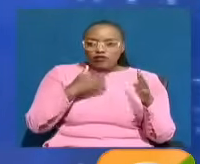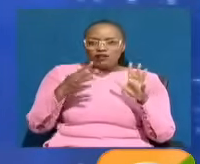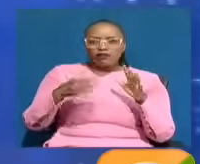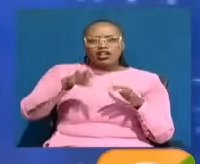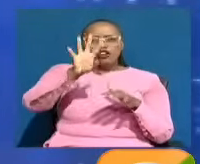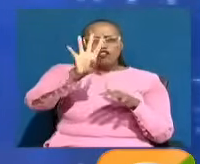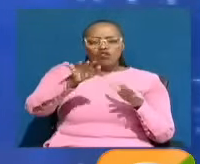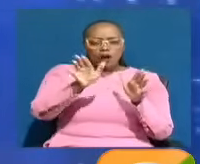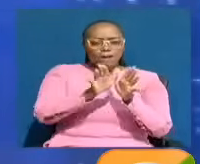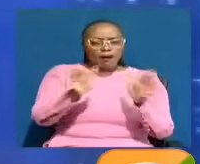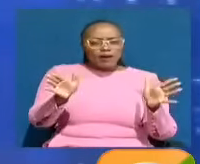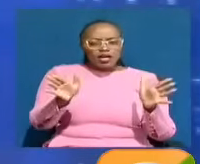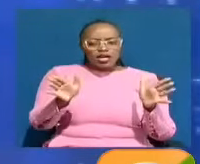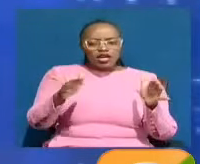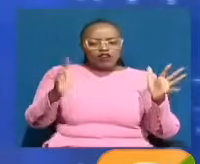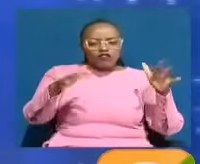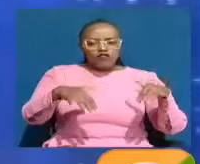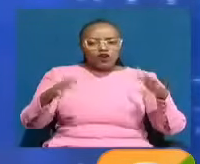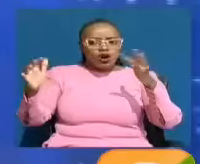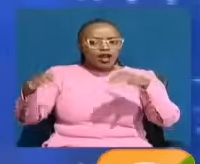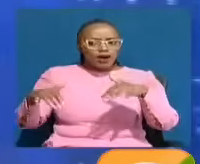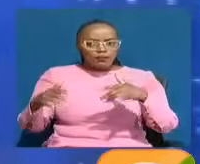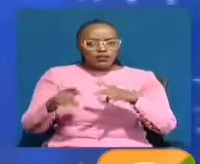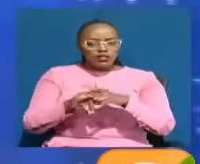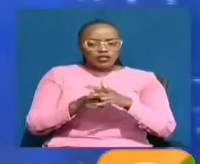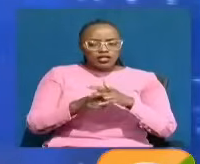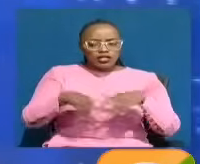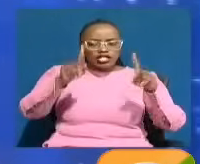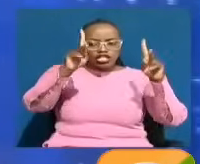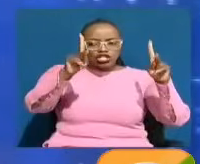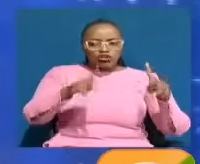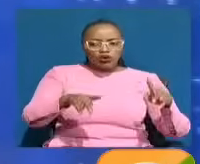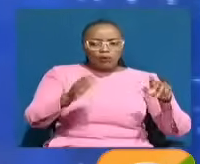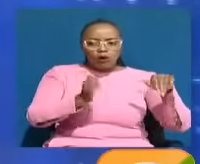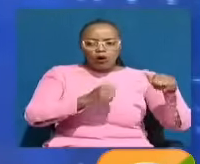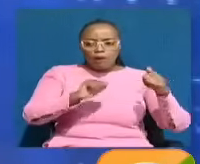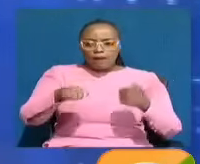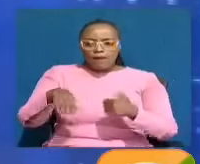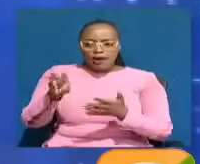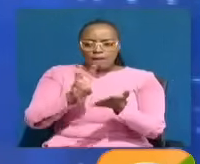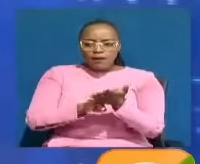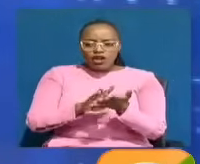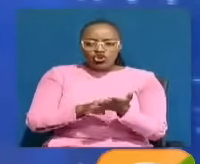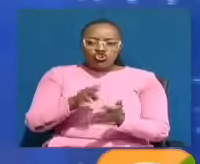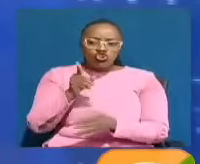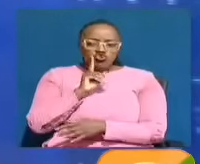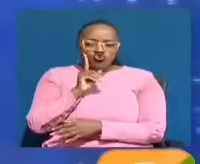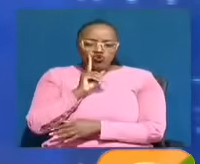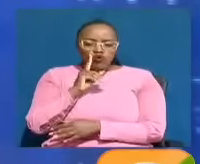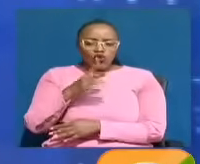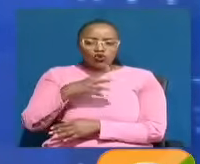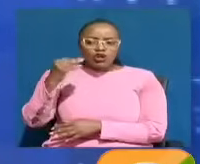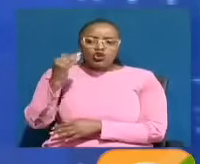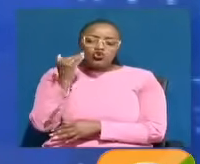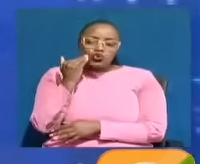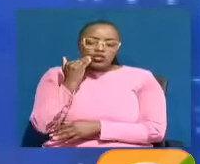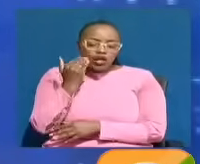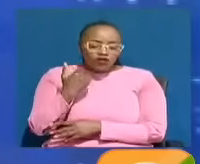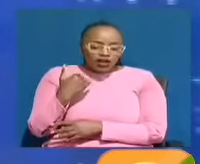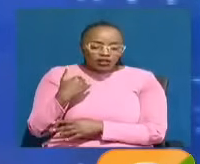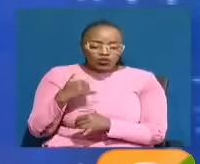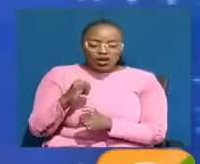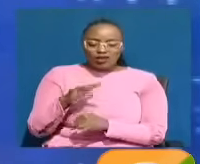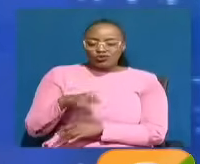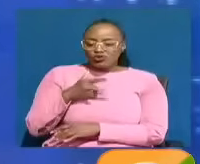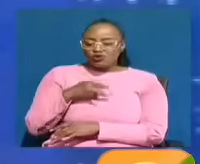4 public forums right now, starting from Kisumu, Homa Bay, Migori, and tomorrow we'll be in Siaya. And we're getting a